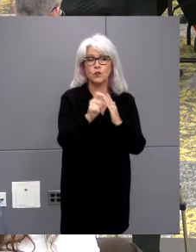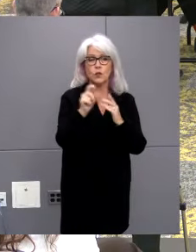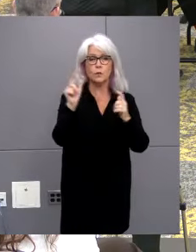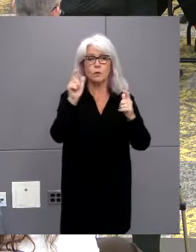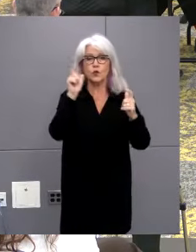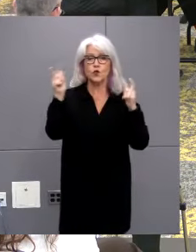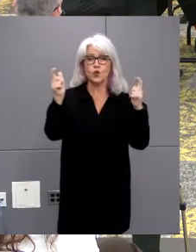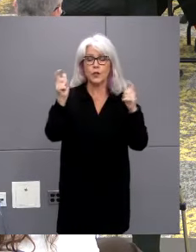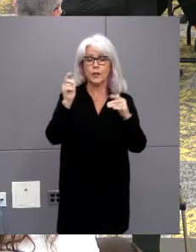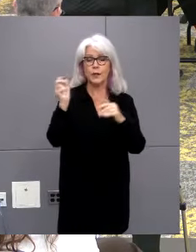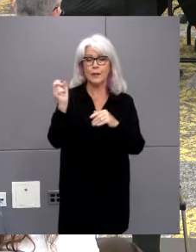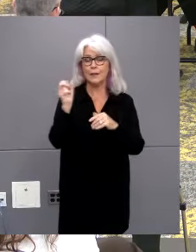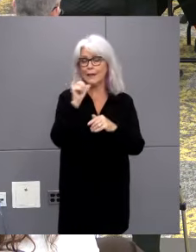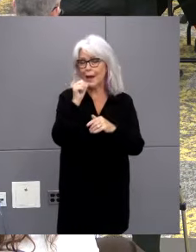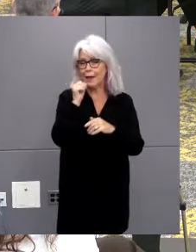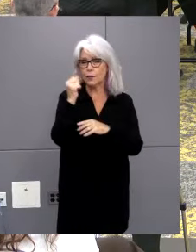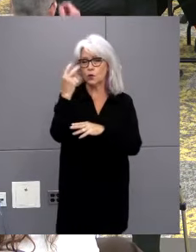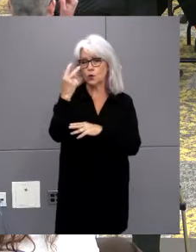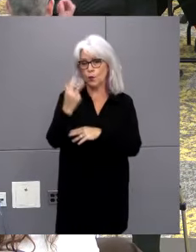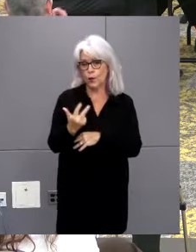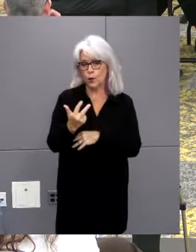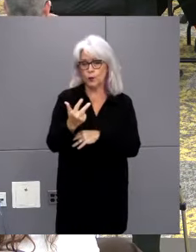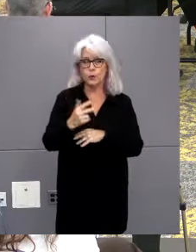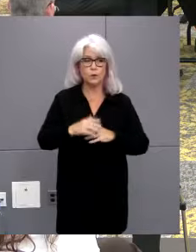of 2/3.